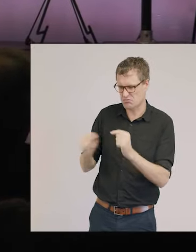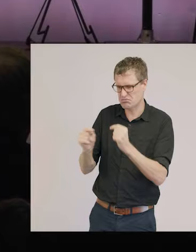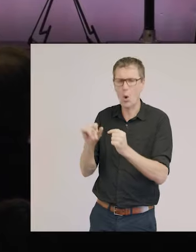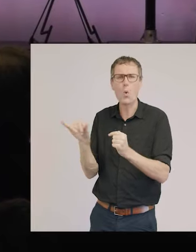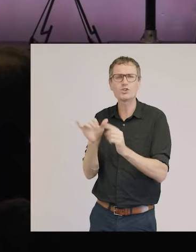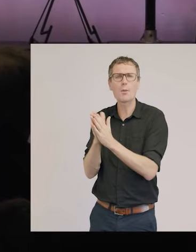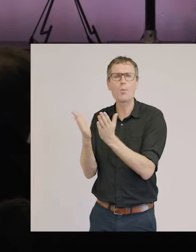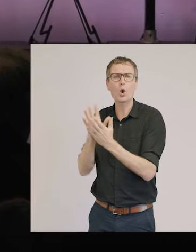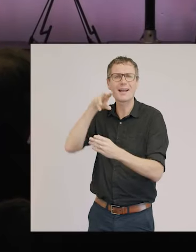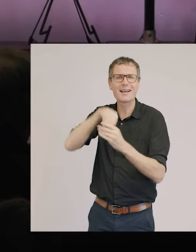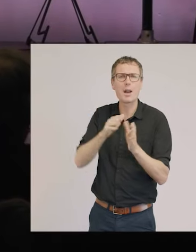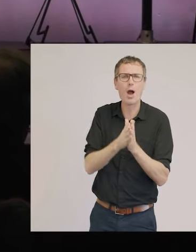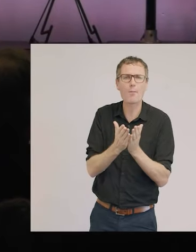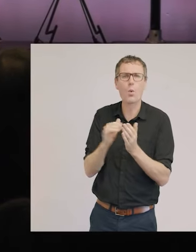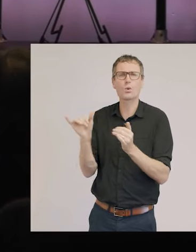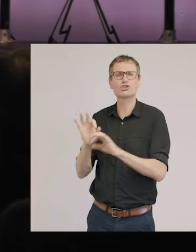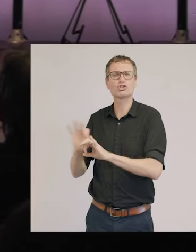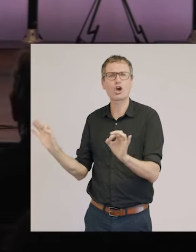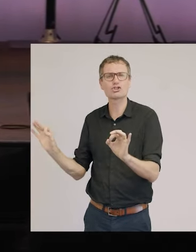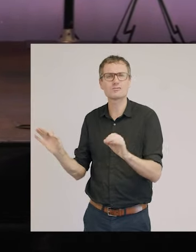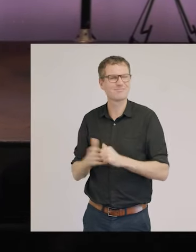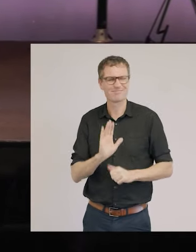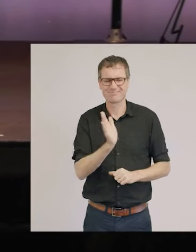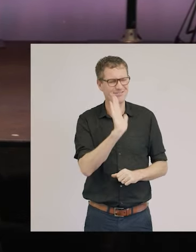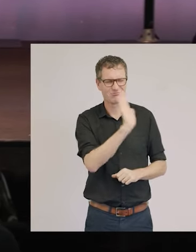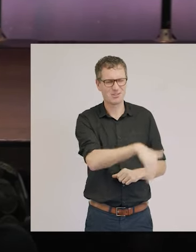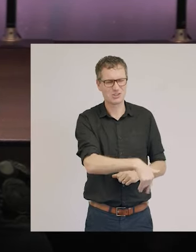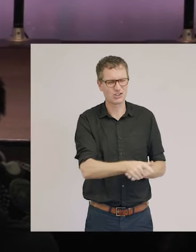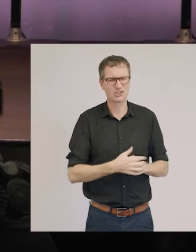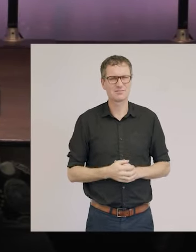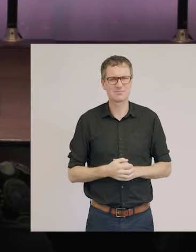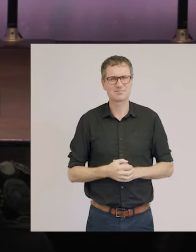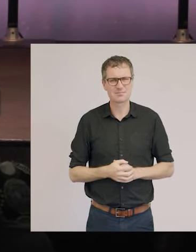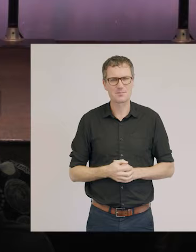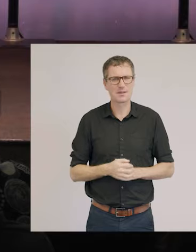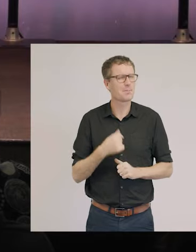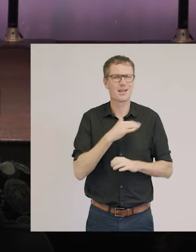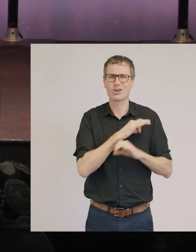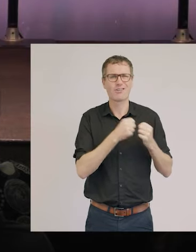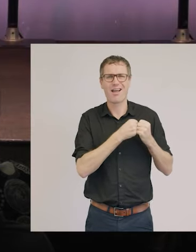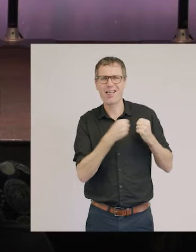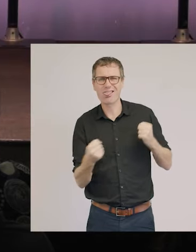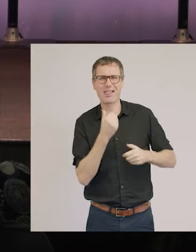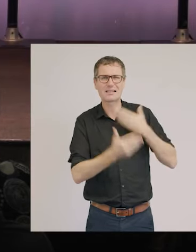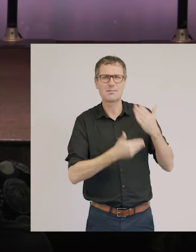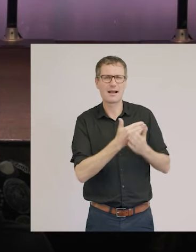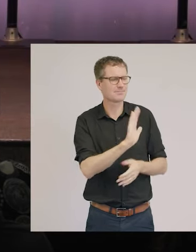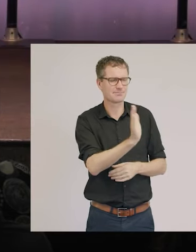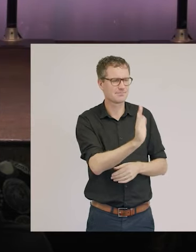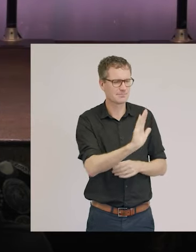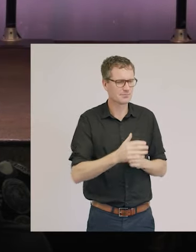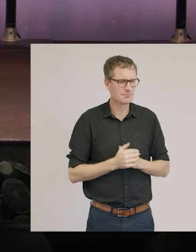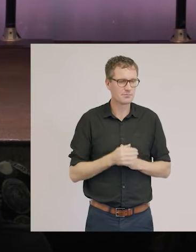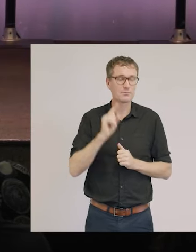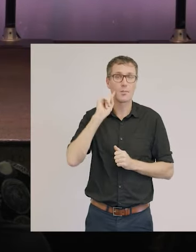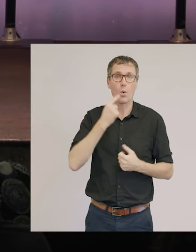be in and which... Load of rubbish. All load of rubbish. If I had 3 or 4 hours to explain it to you, I would, but I'm not going to. I'm just going to